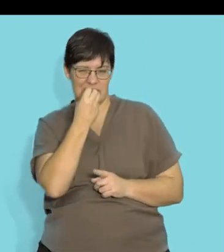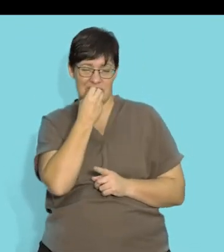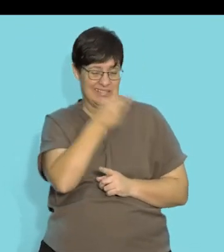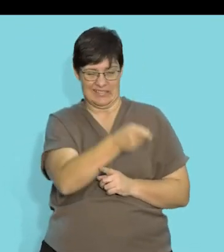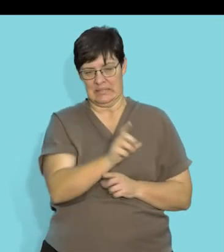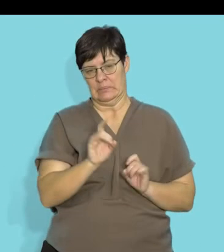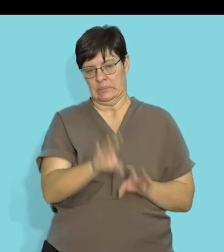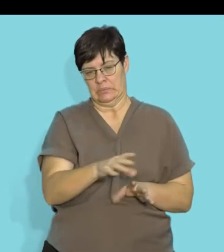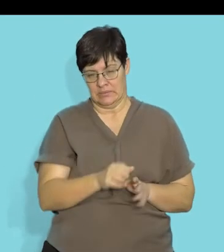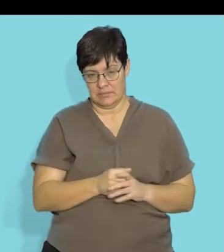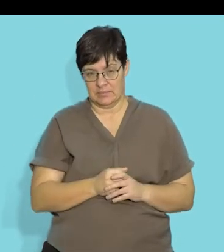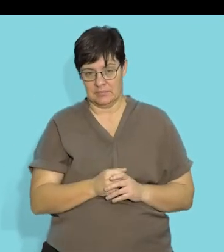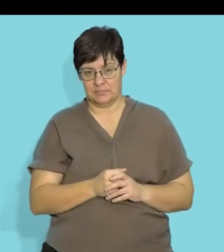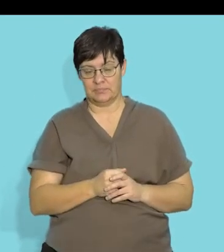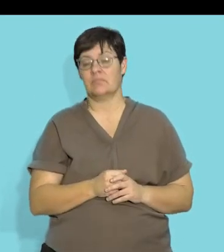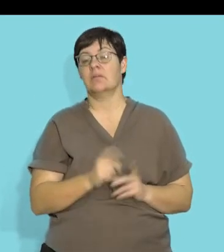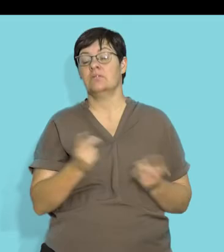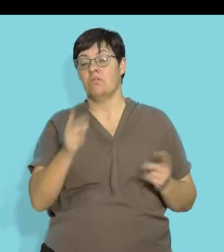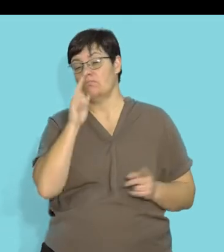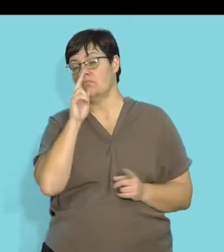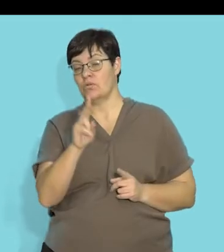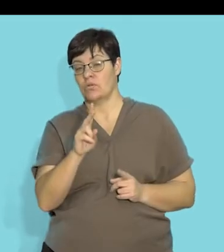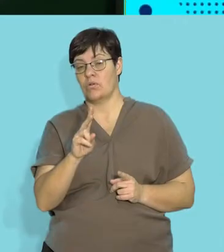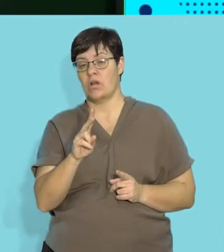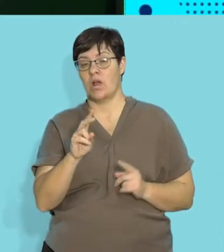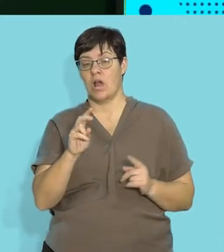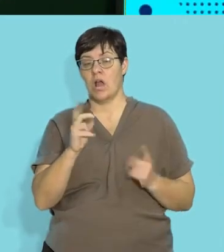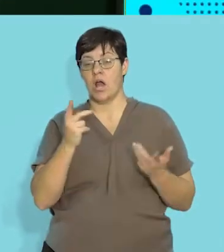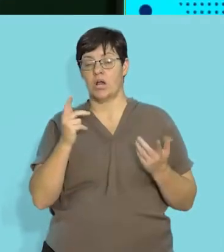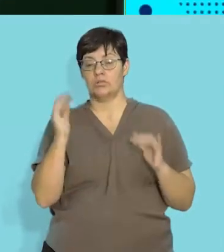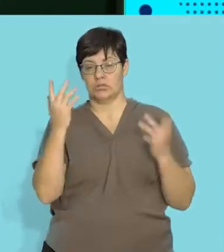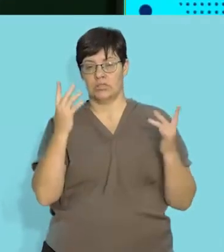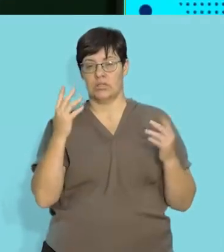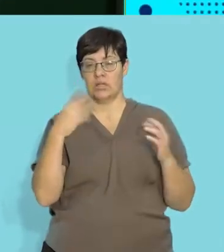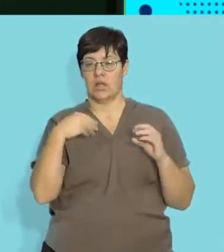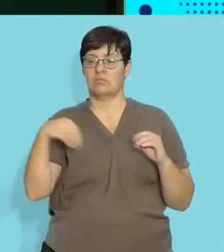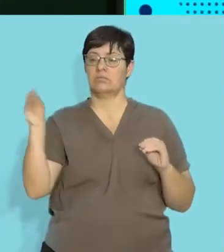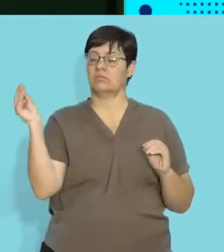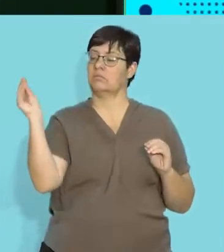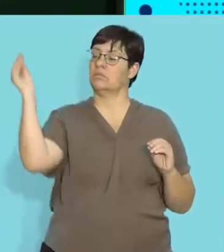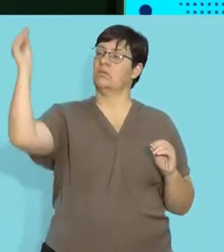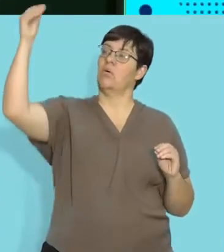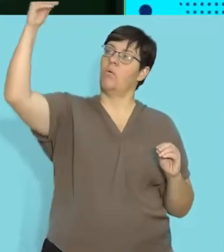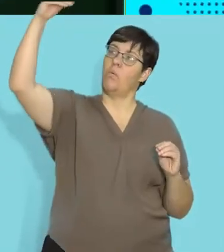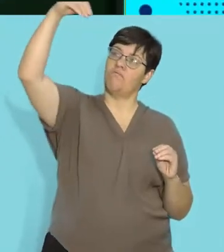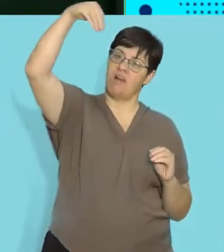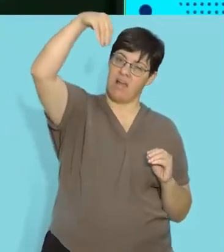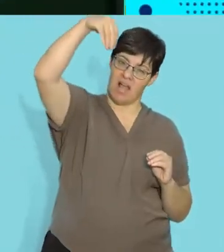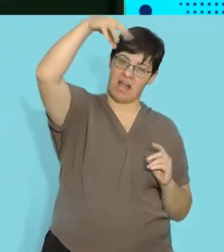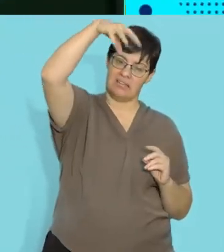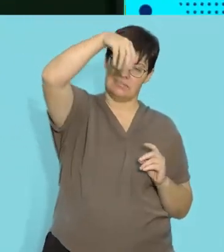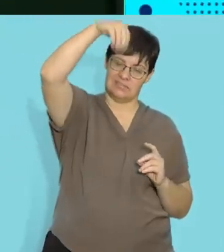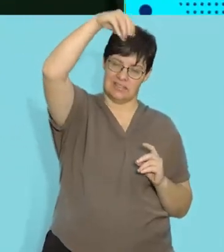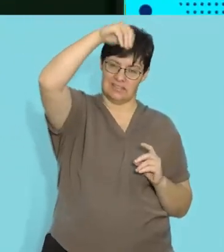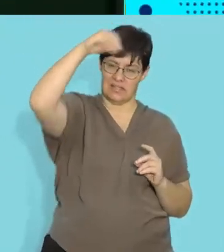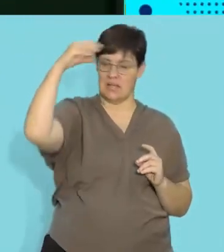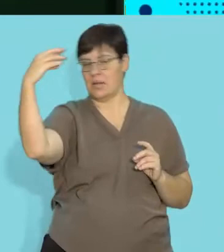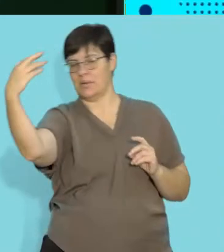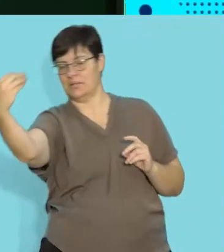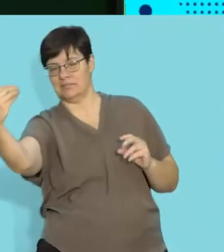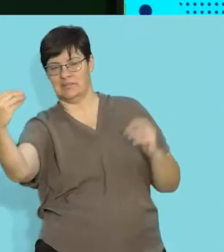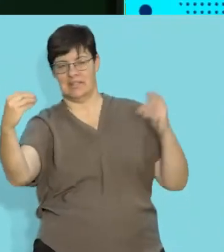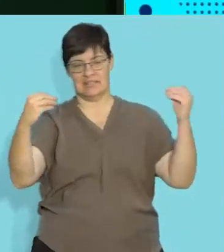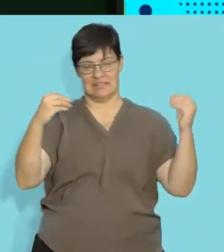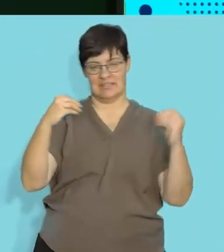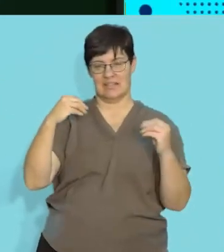trees. And so you'll find that often when we look at your acacia trees, the giraffes tower over these and try and get towards the tender tips